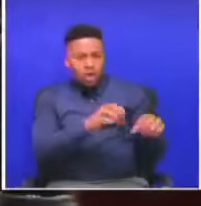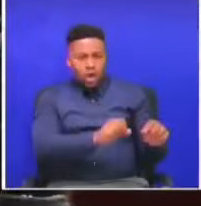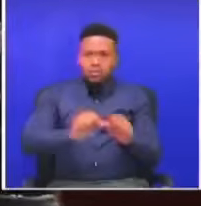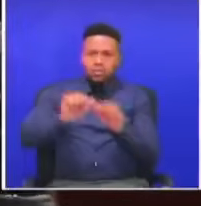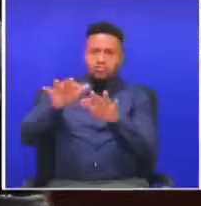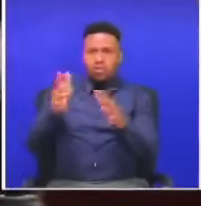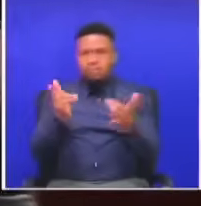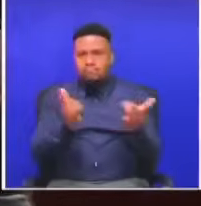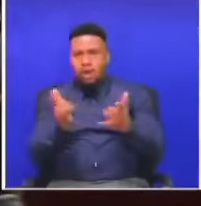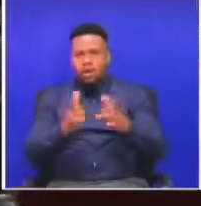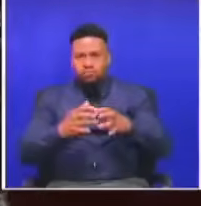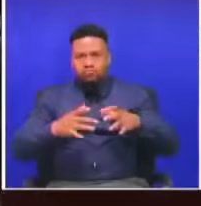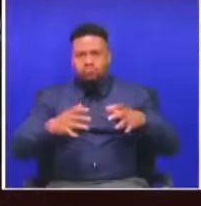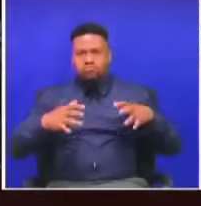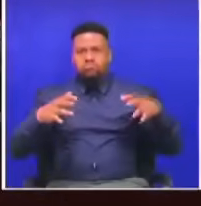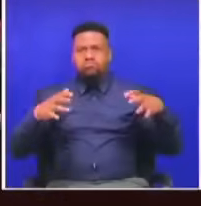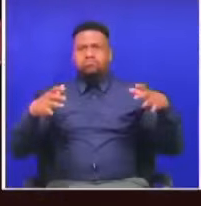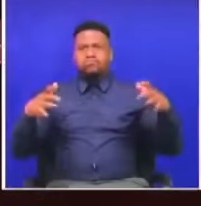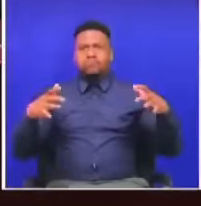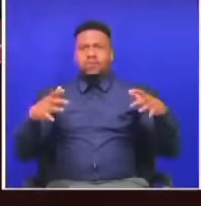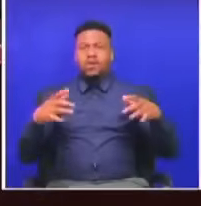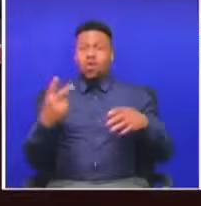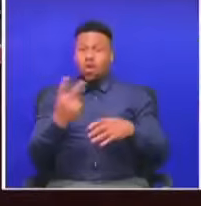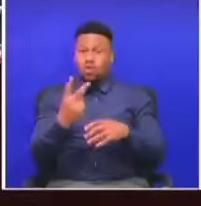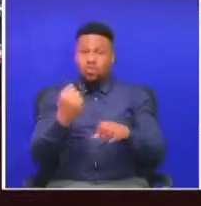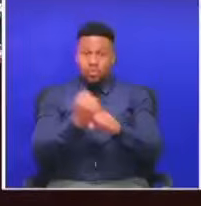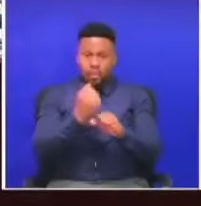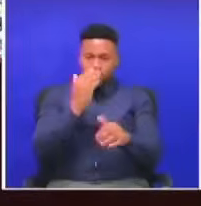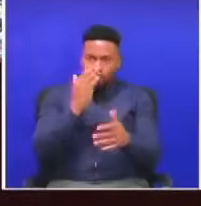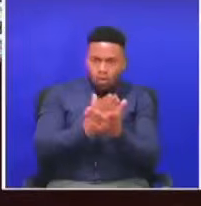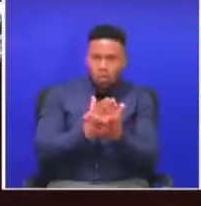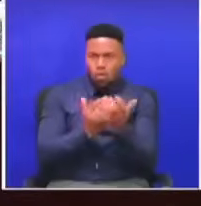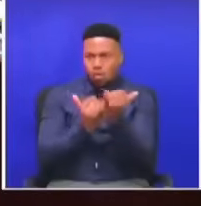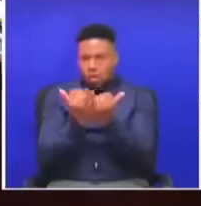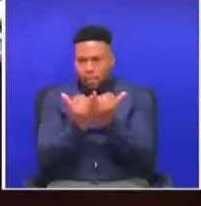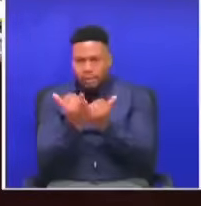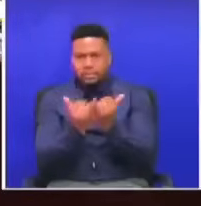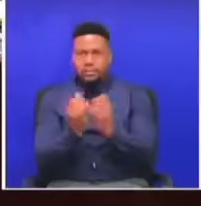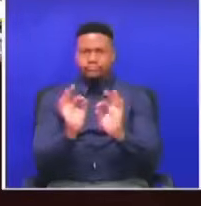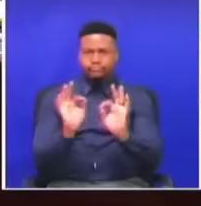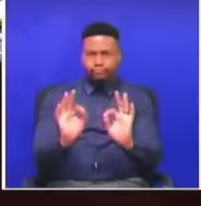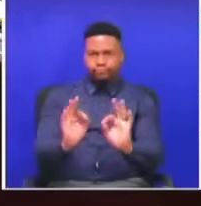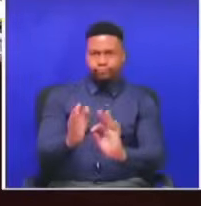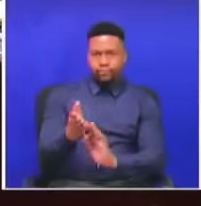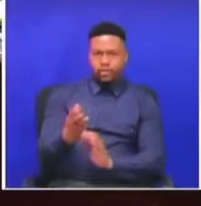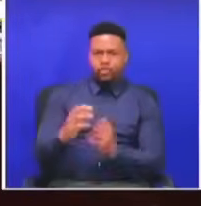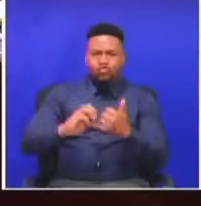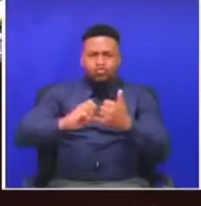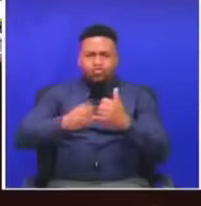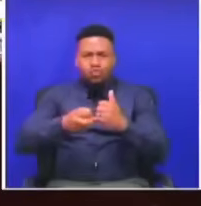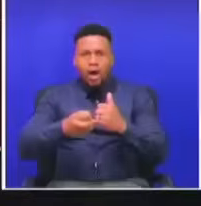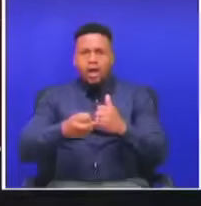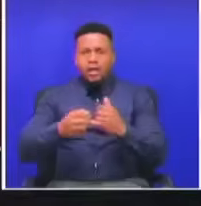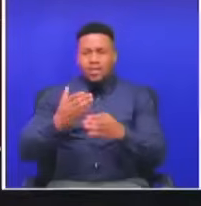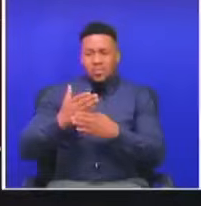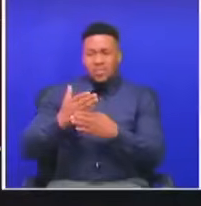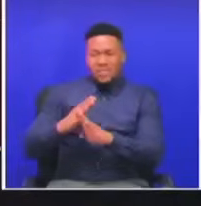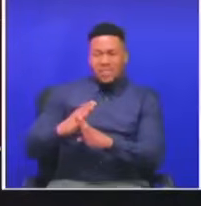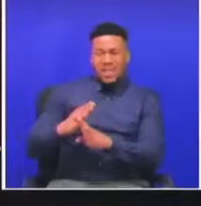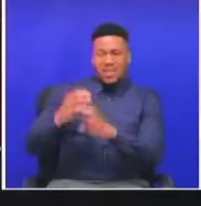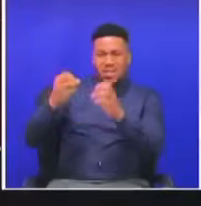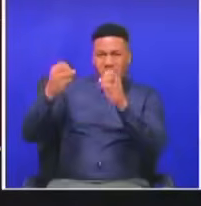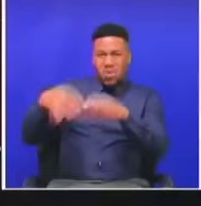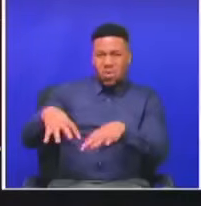enhance competitiveness to mitigate the economic impact of losing preferential trade